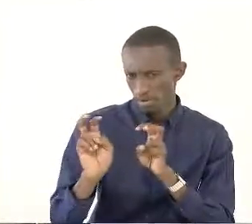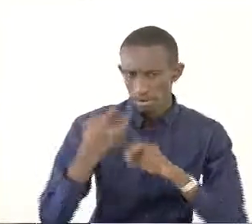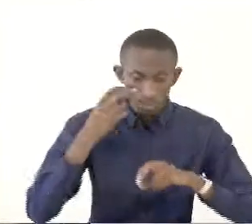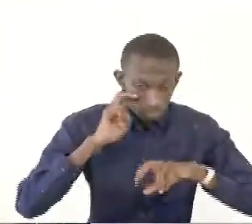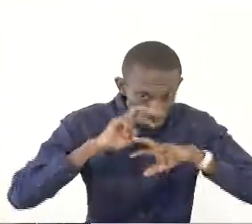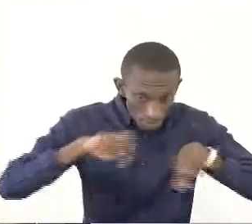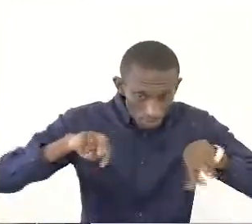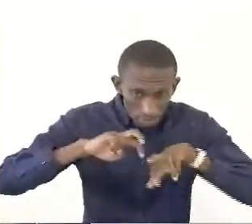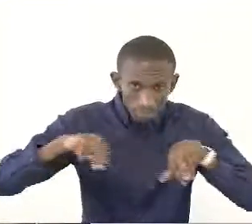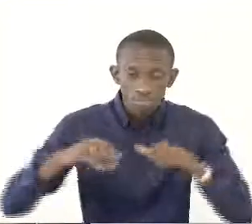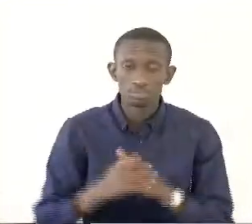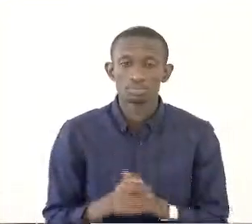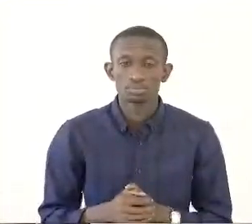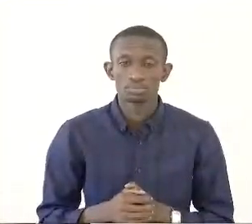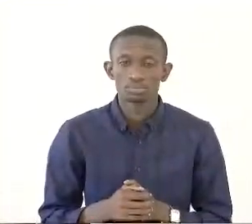the